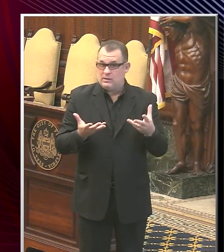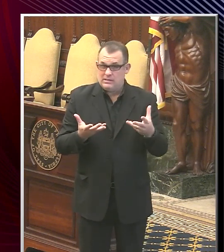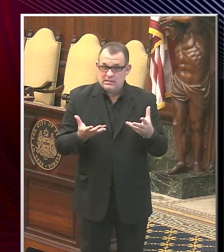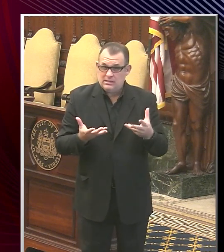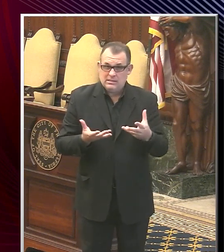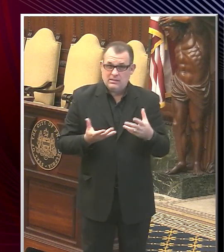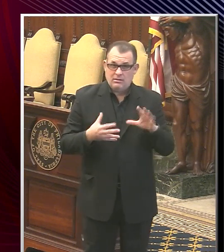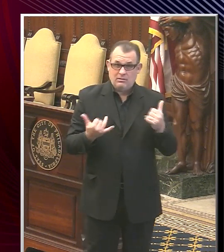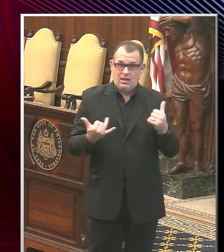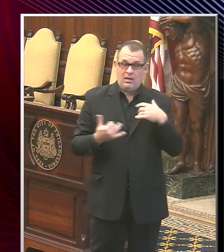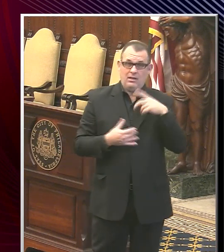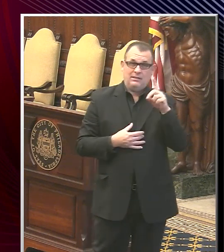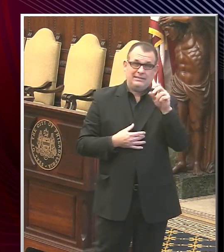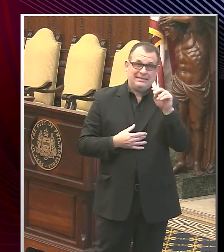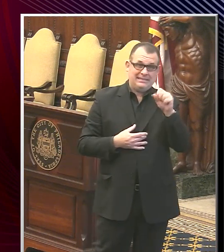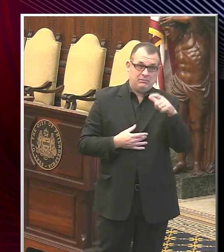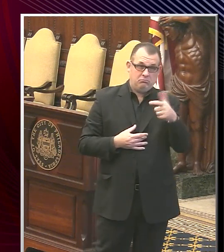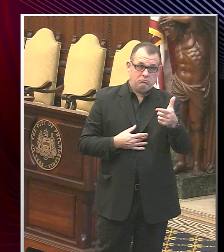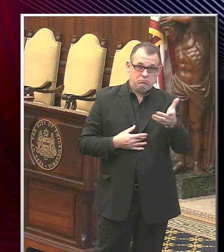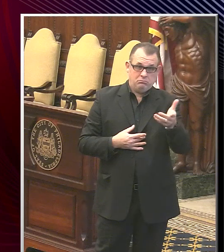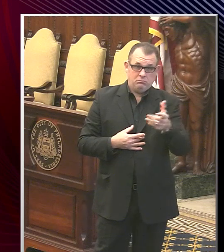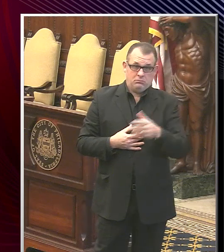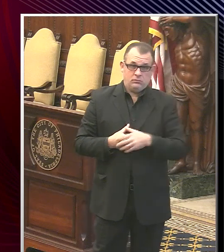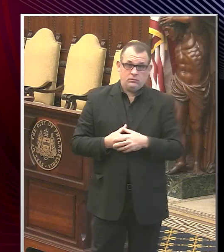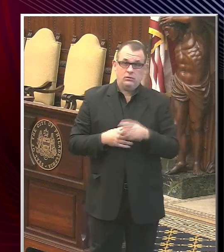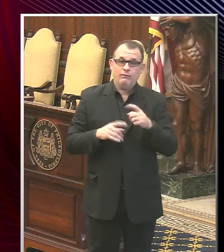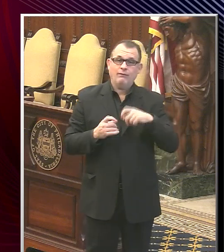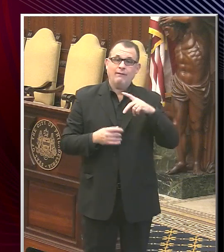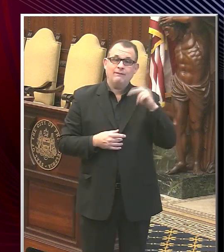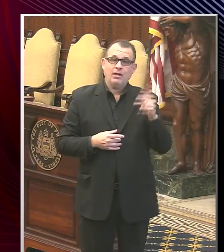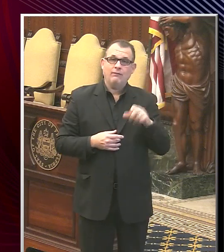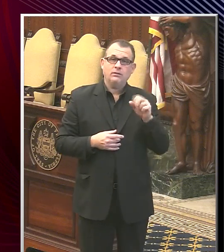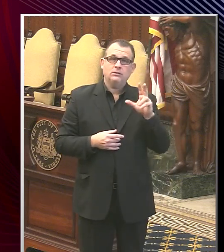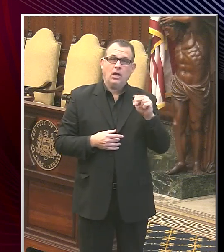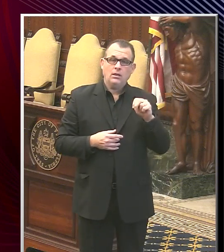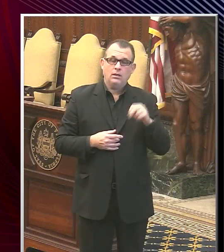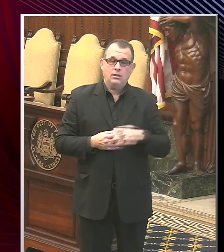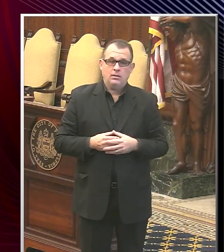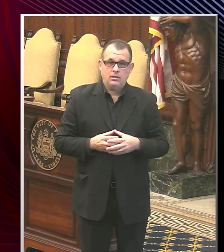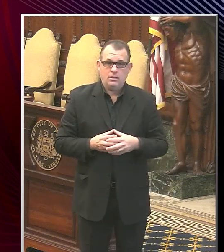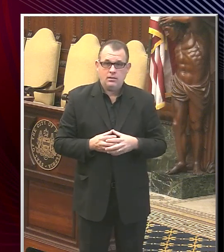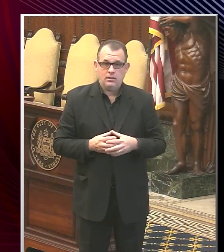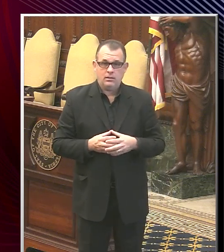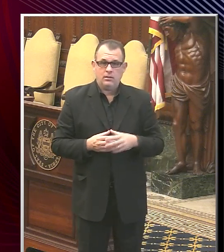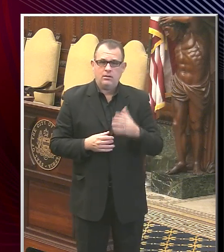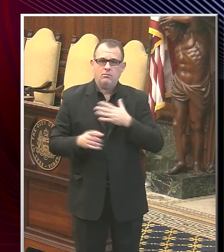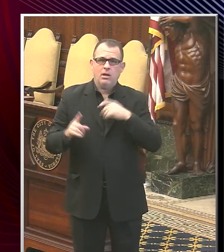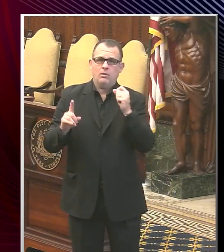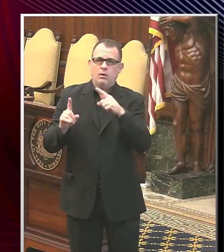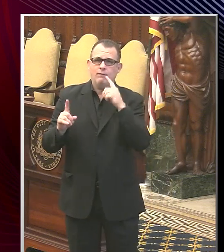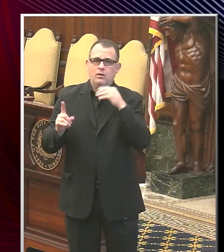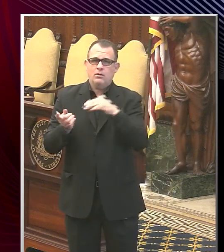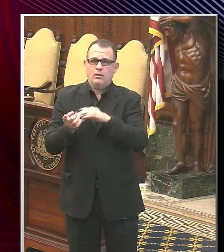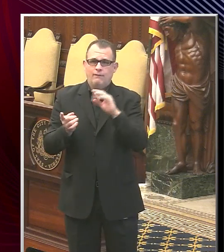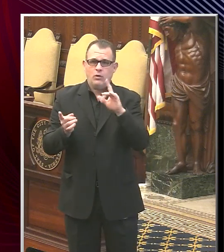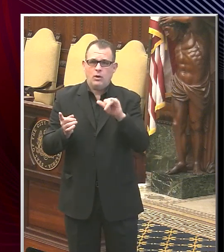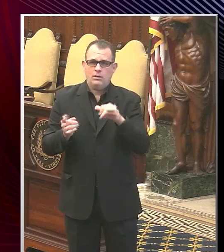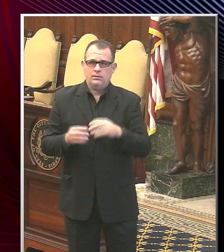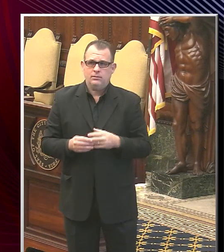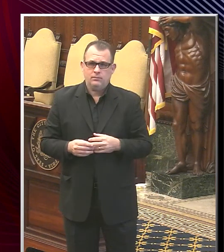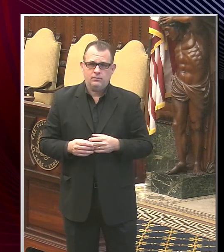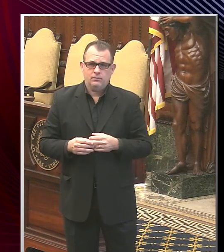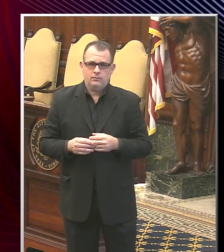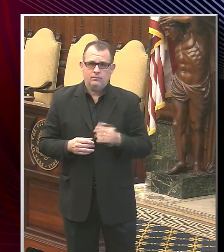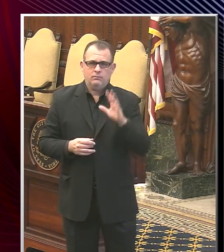now, Denise Clay of the Philadelphia Sun. Yes, my question's for Dr. Farley. You were talking a little bit